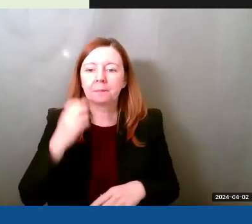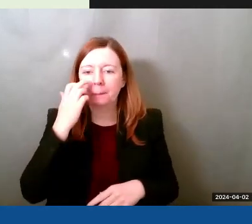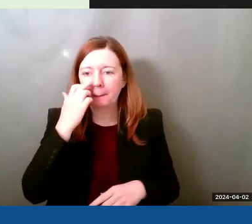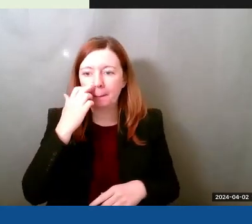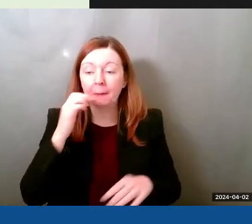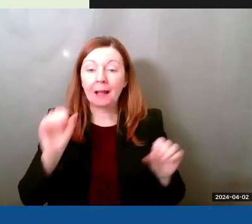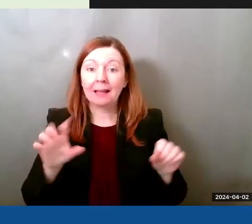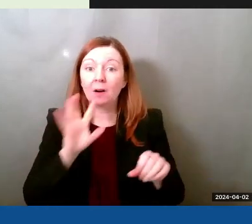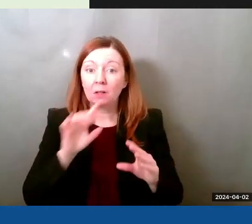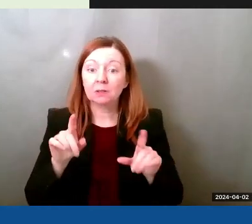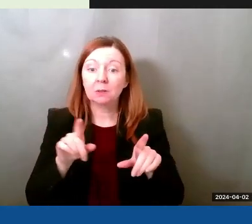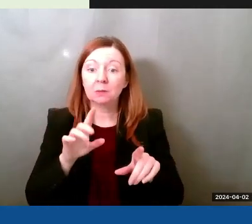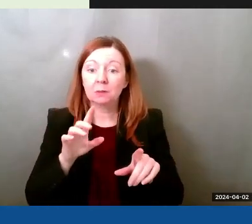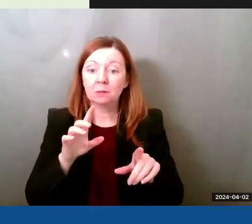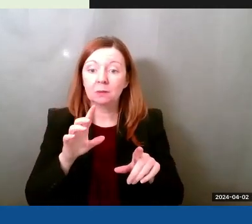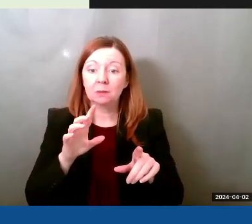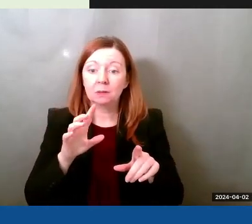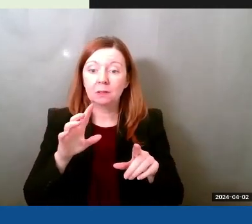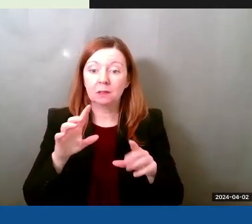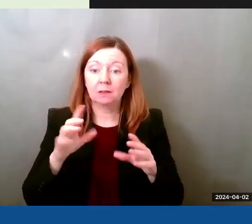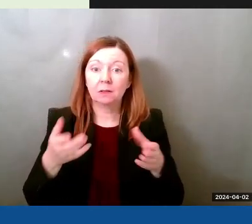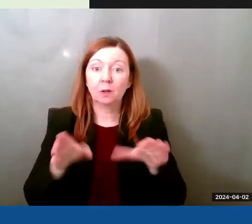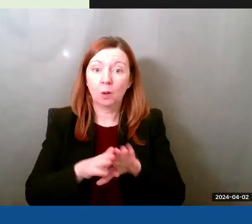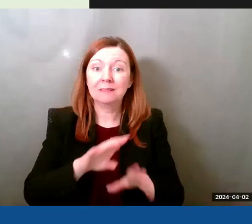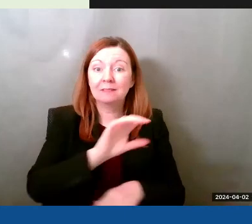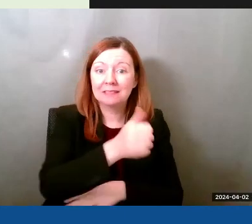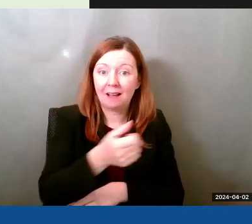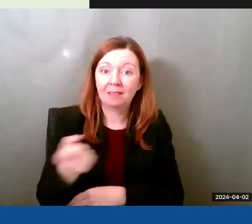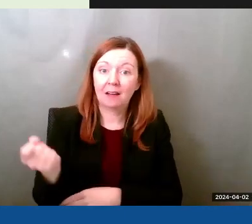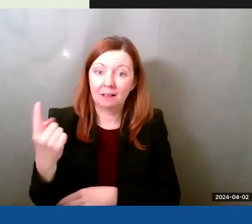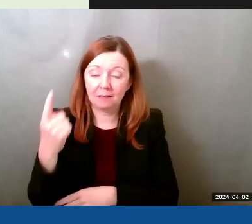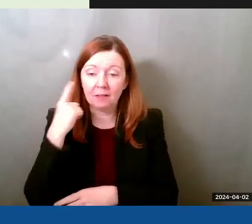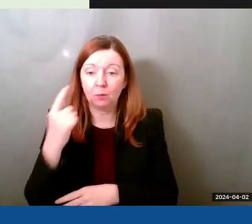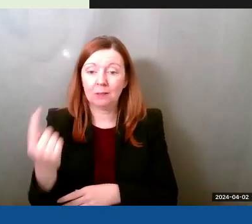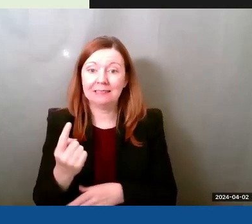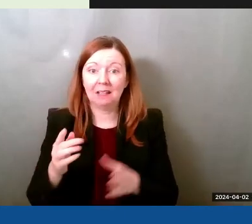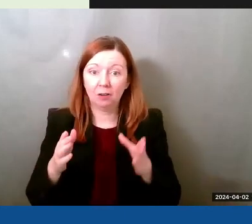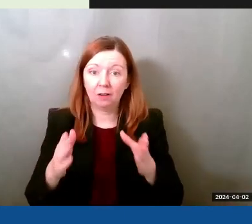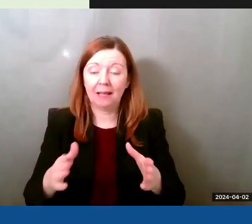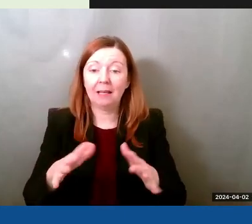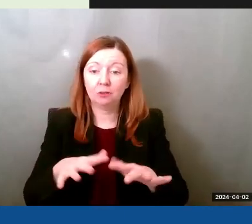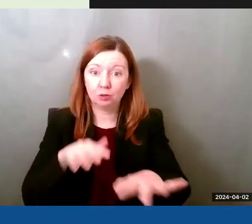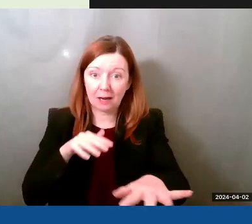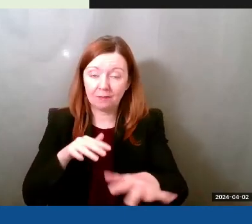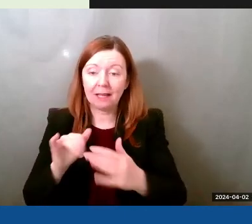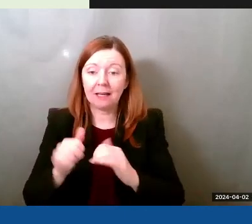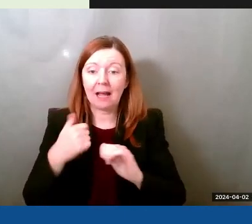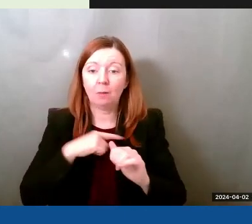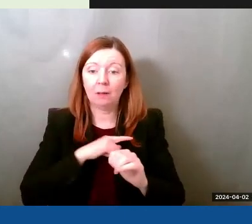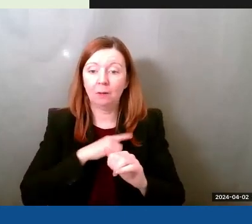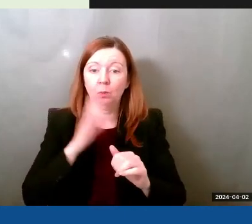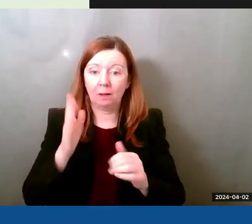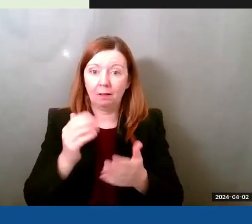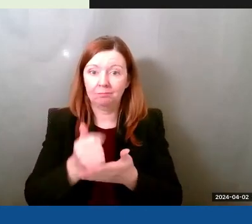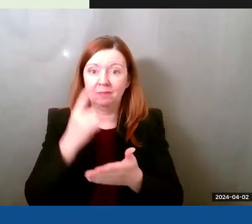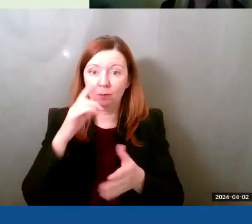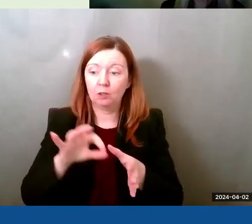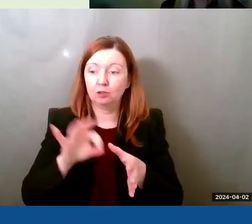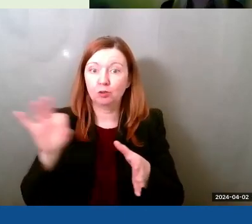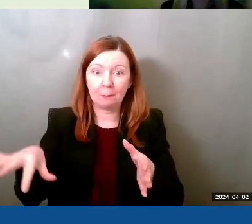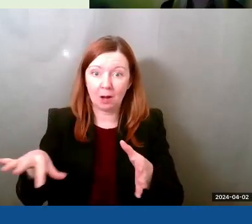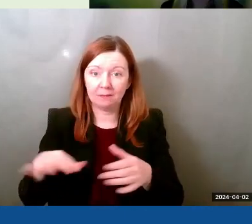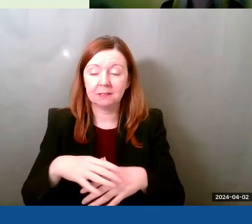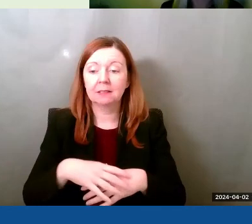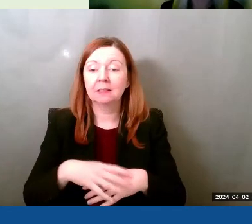can also speak to the closing of 10th and 11th Street for single lane traffic and how we're going to account for drop-offs. So we